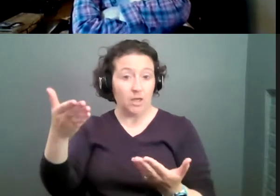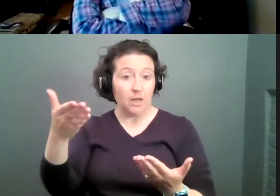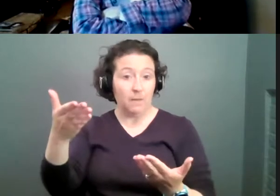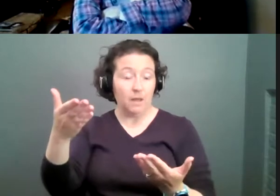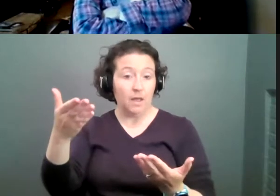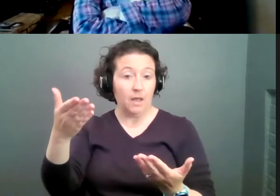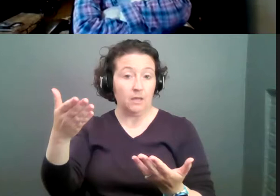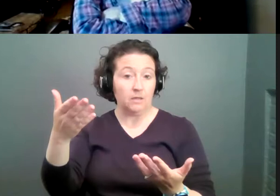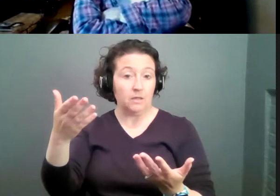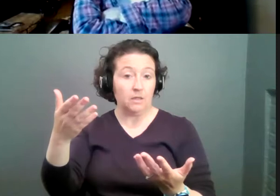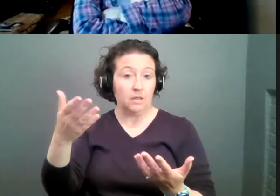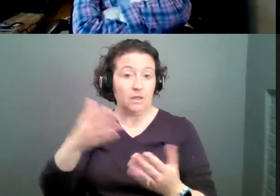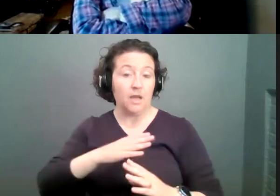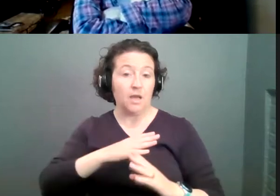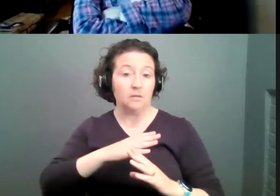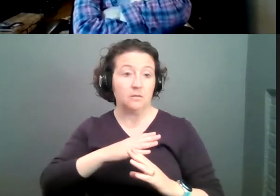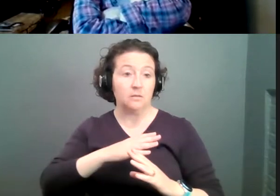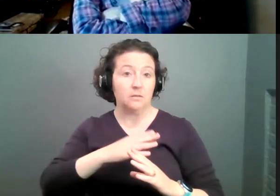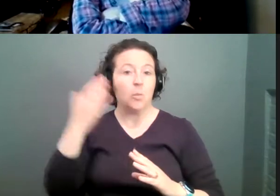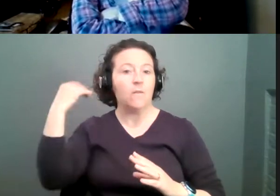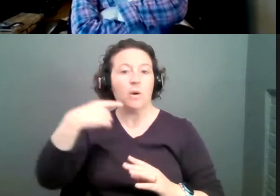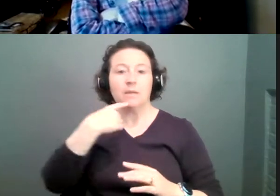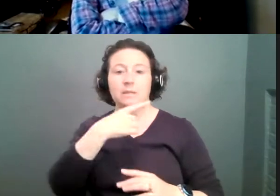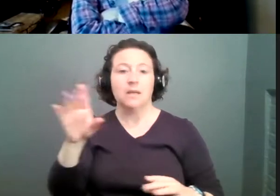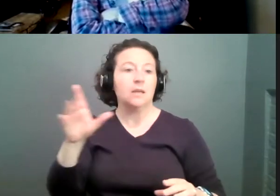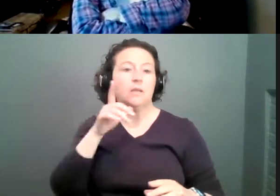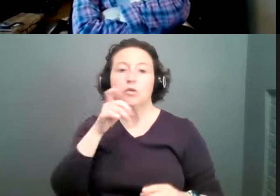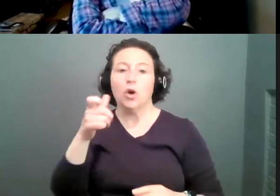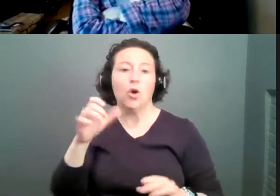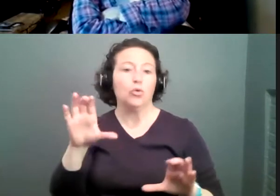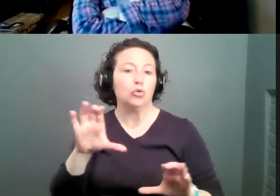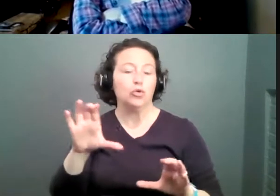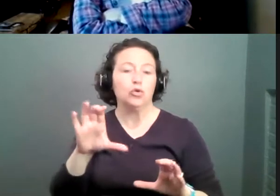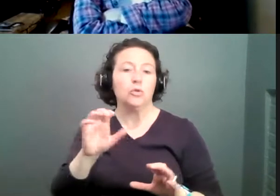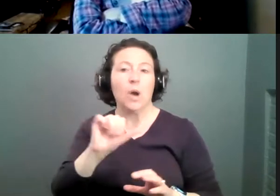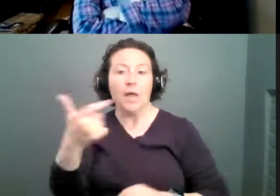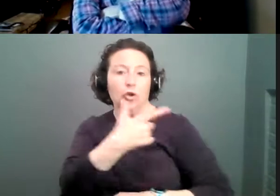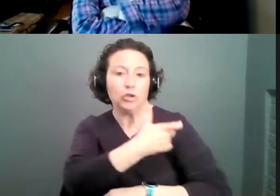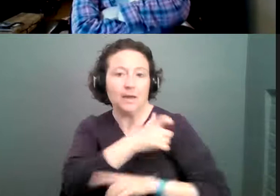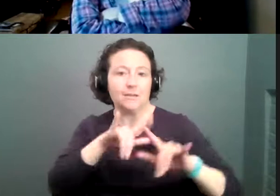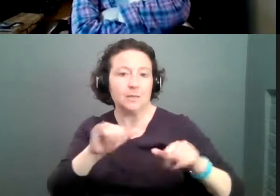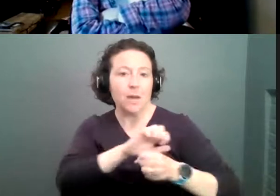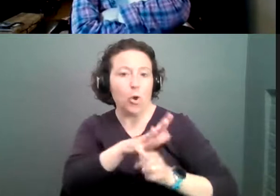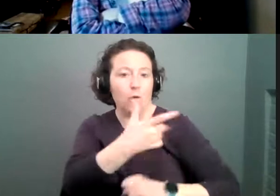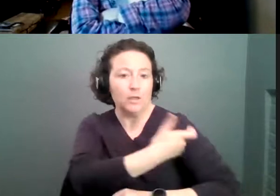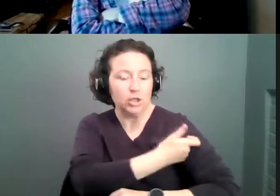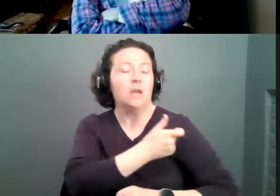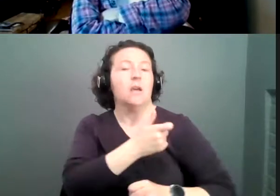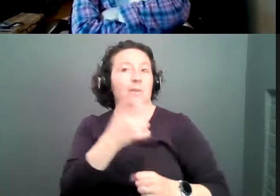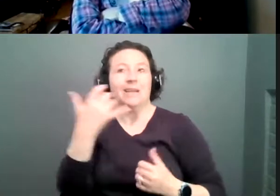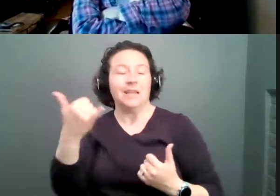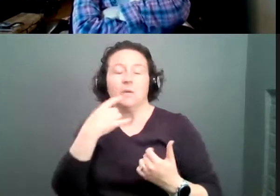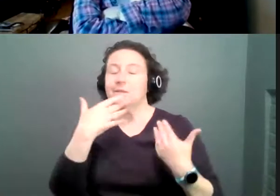giving other vaccines at the same time as the COVID jab be removed. The